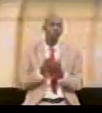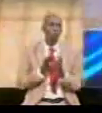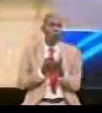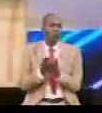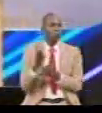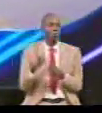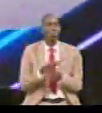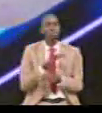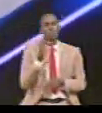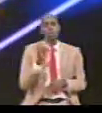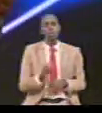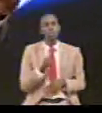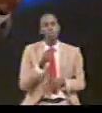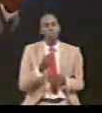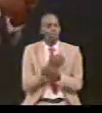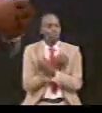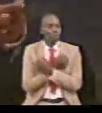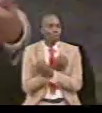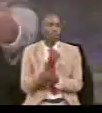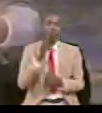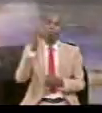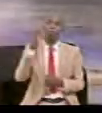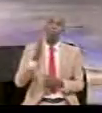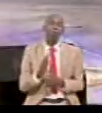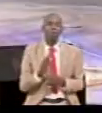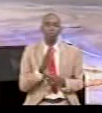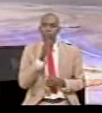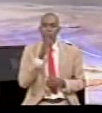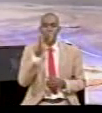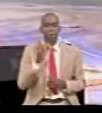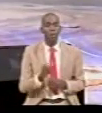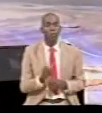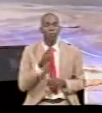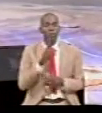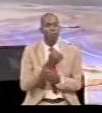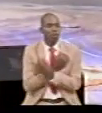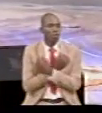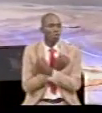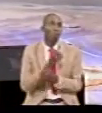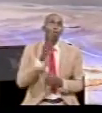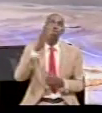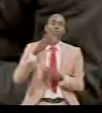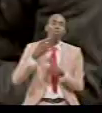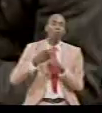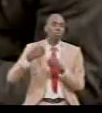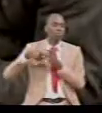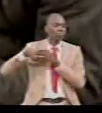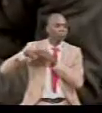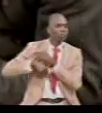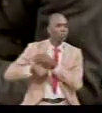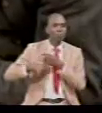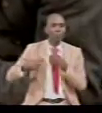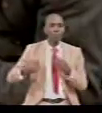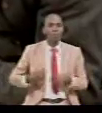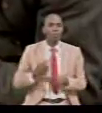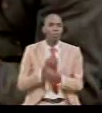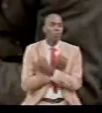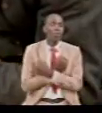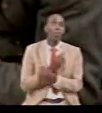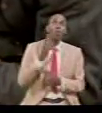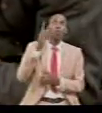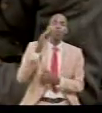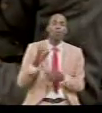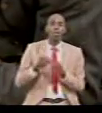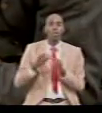love him honestly, you love him from the depth of your heart, you love him in the open, you love him in the private,